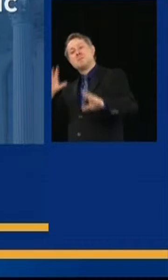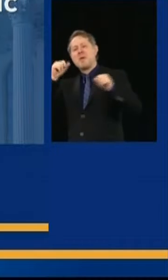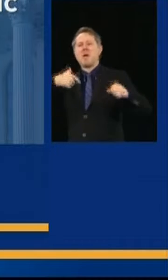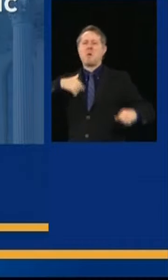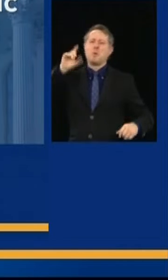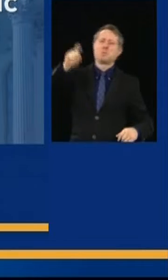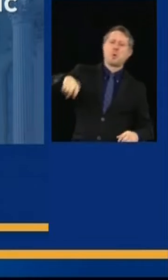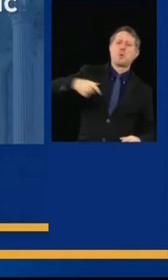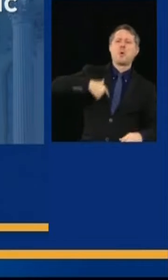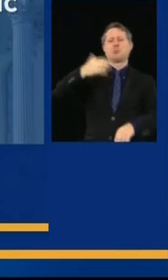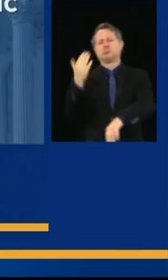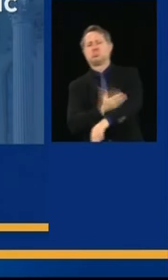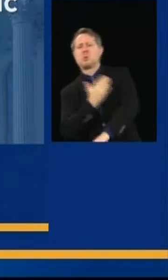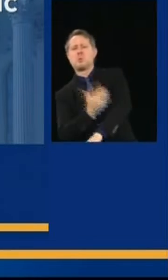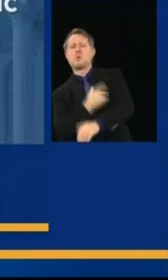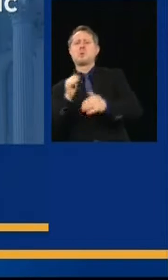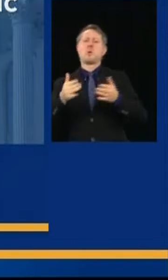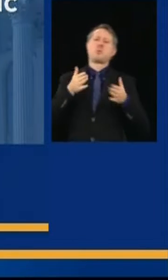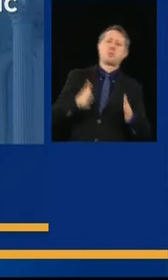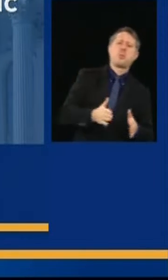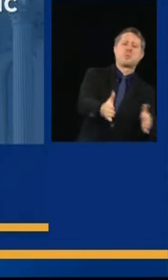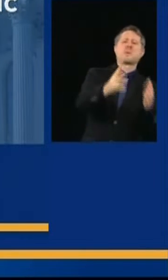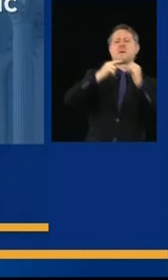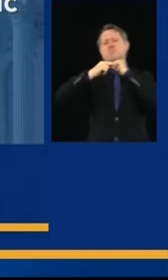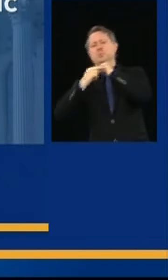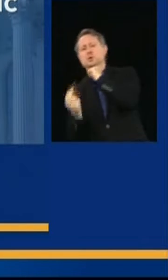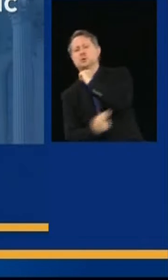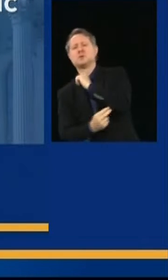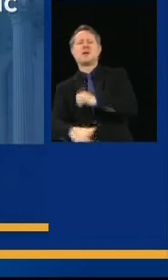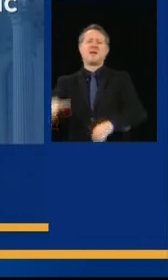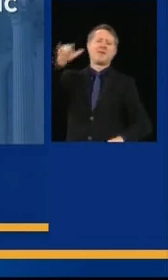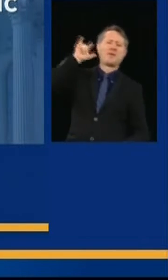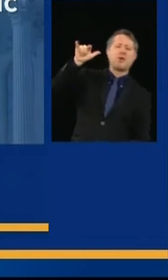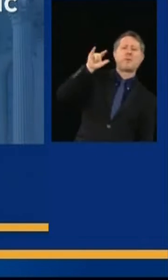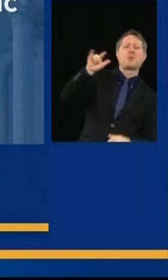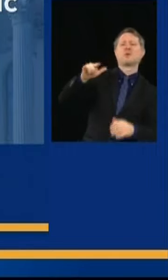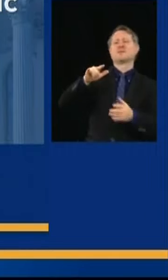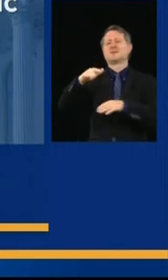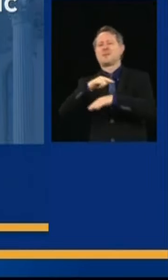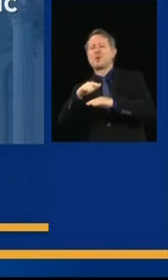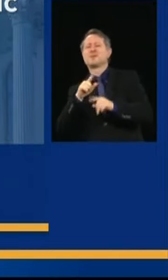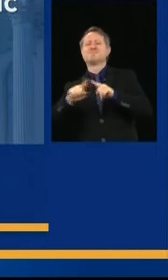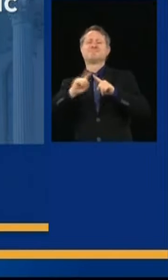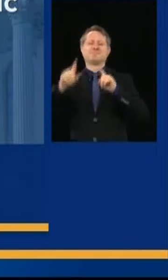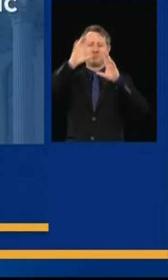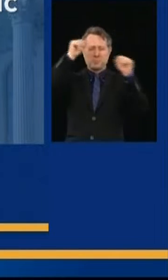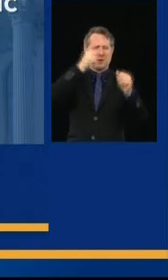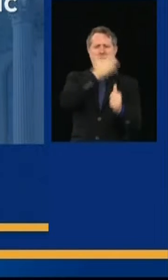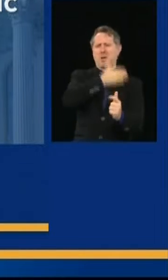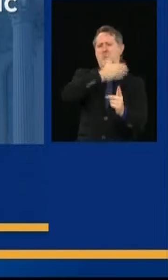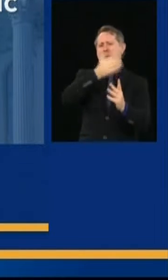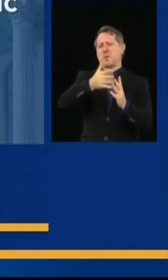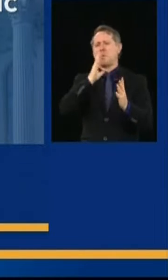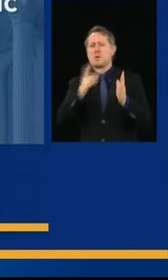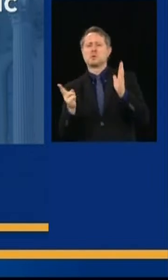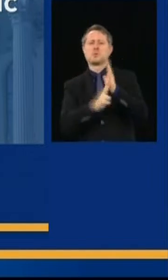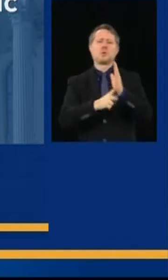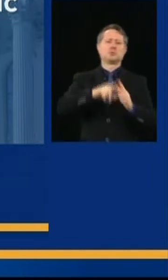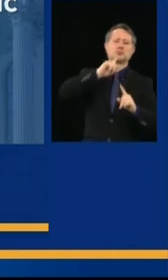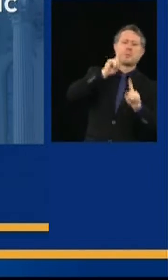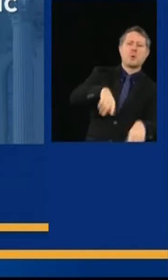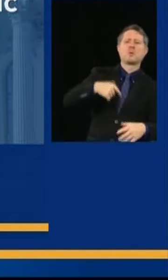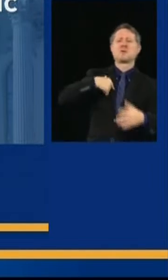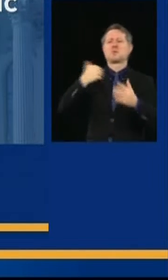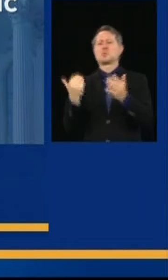our roads, our bridges, our airports. Every administration does a report, the bridges are falling, the roads are crumbling,